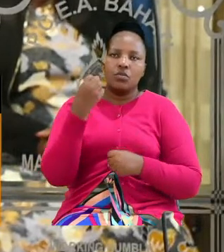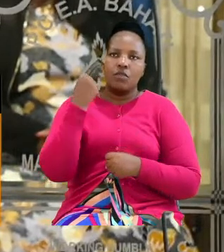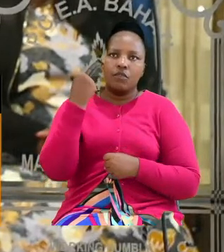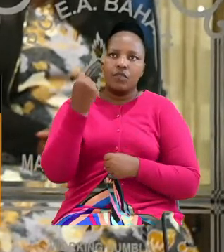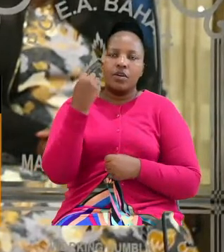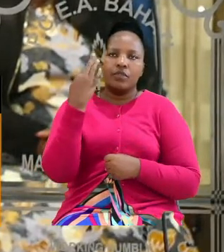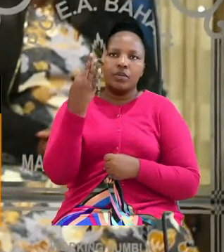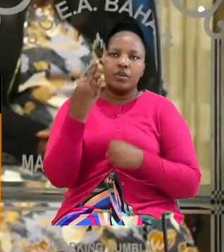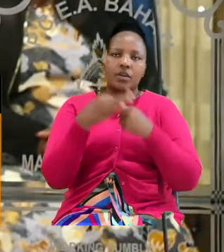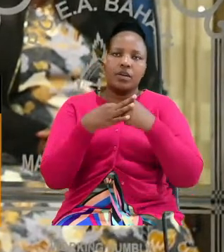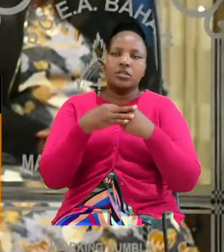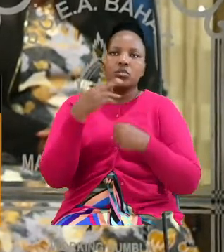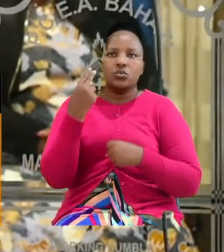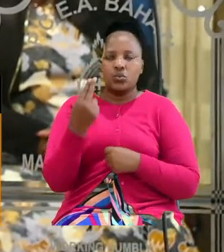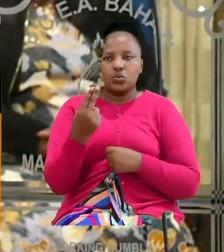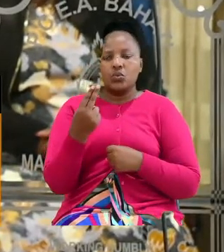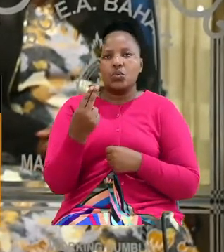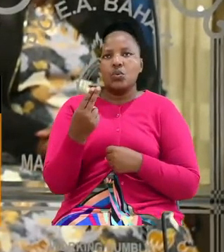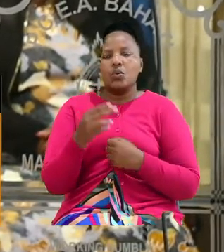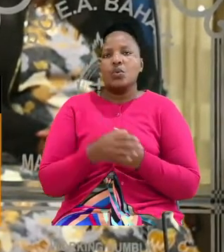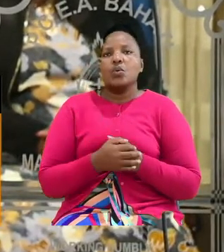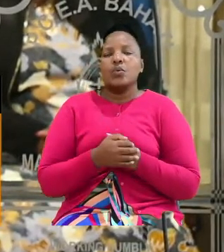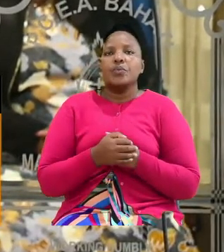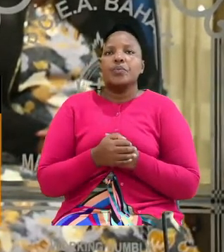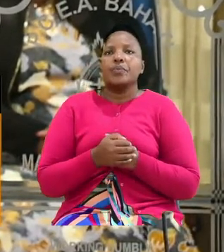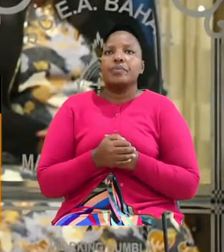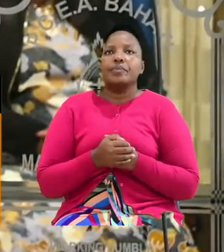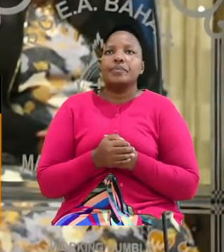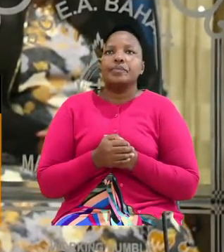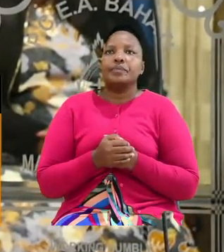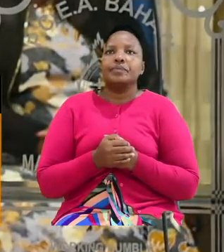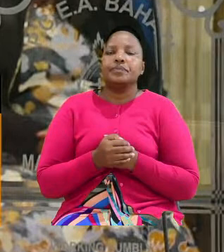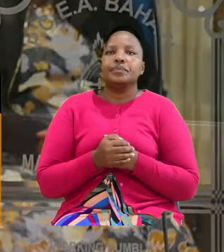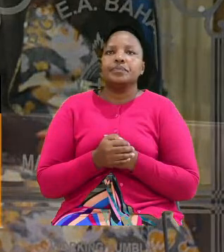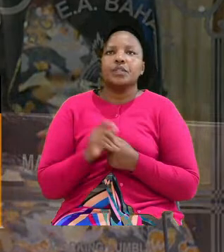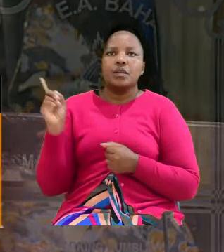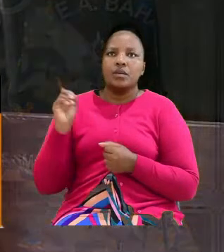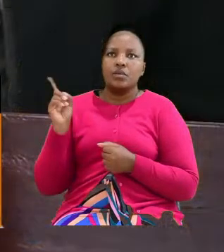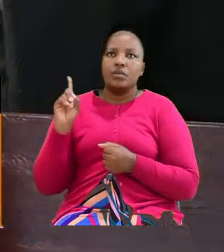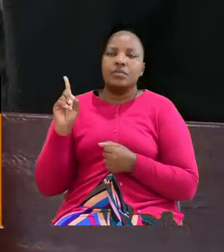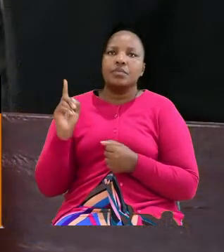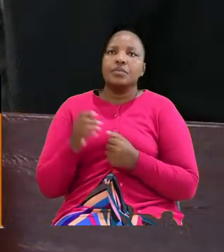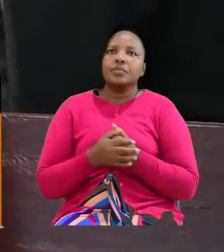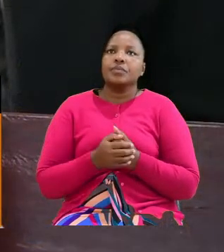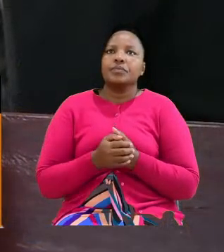72582, code number 00200, Nairobi.